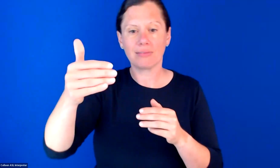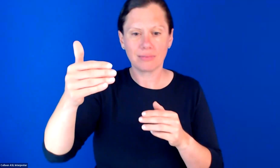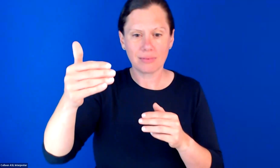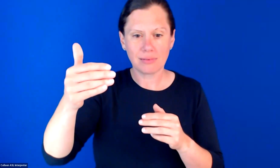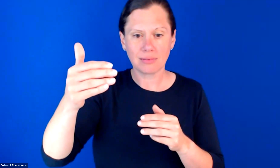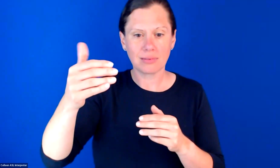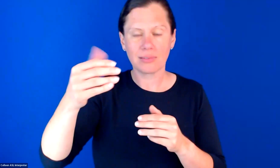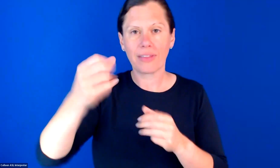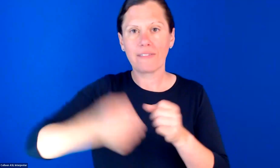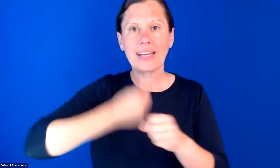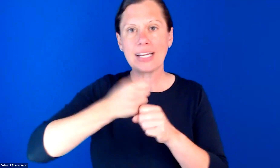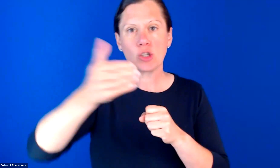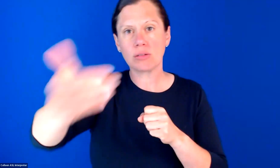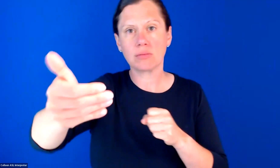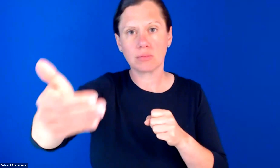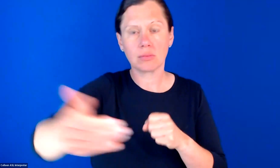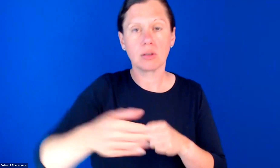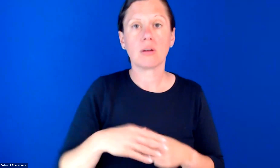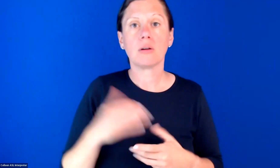What is an activity of daily living?